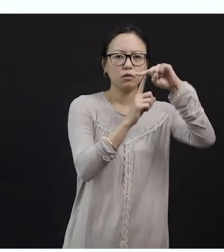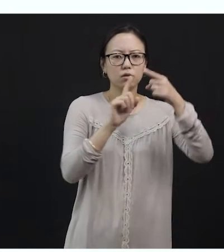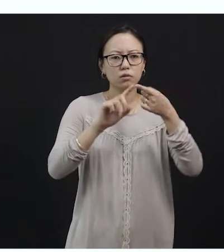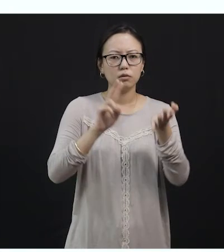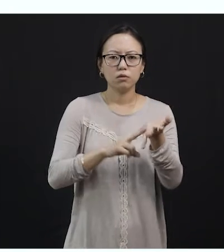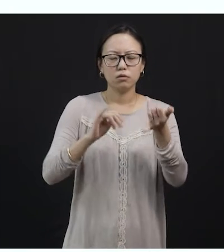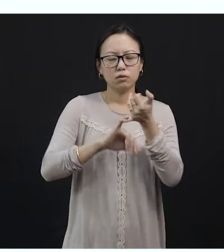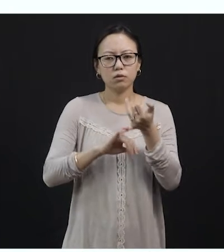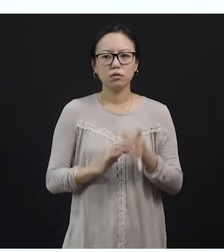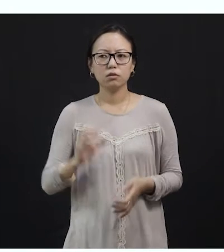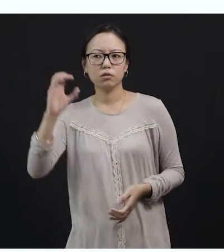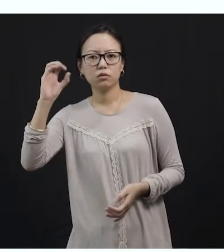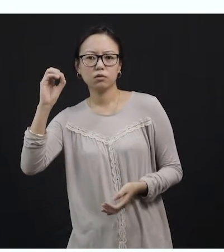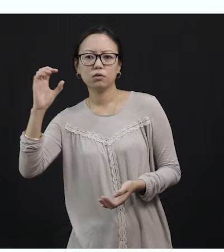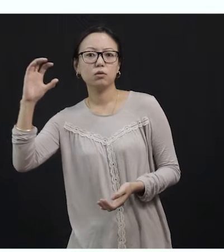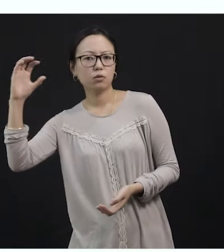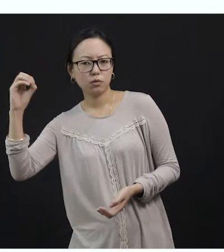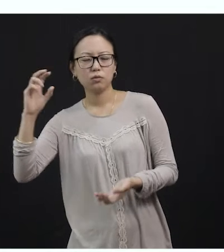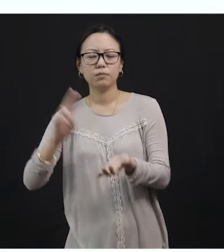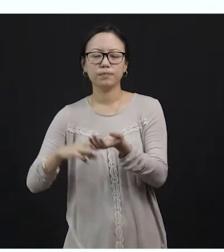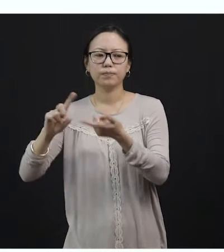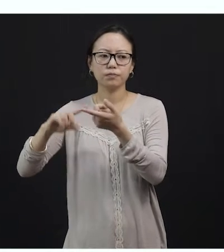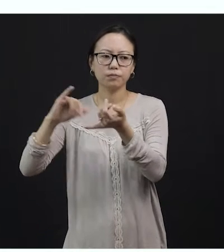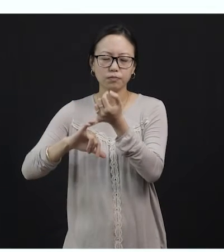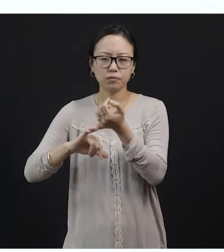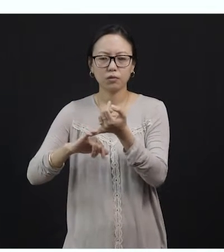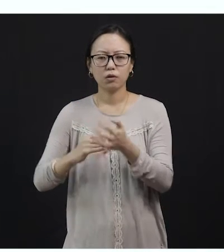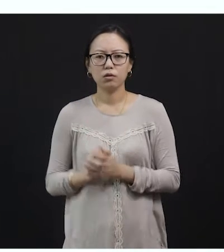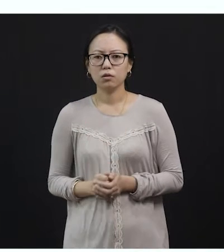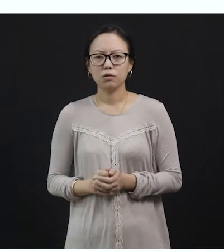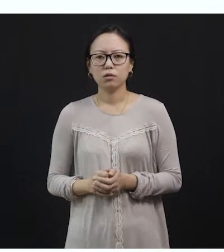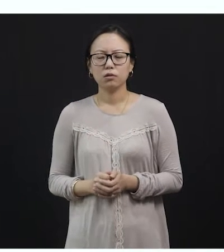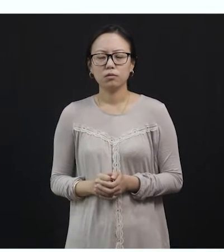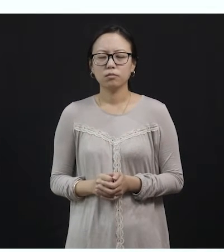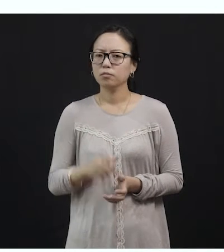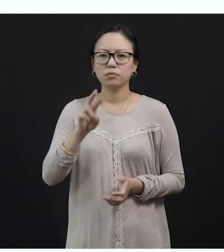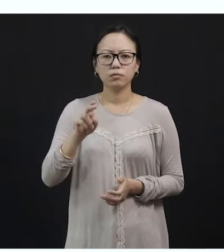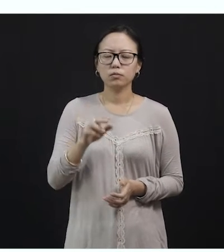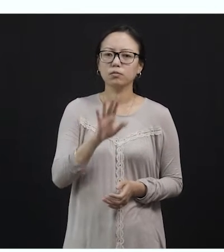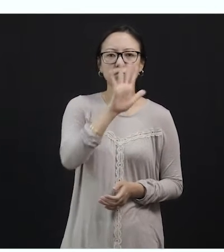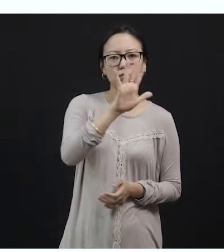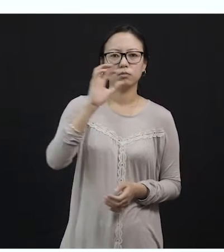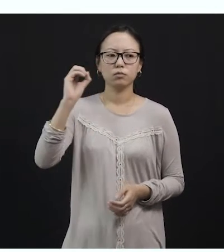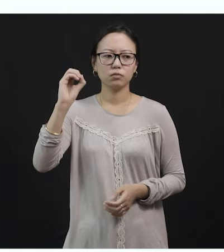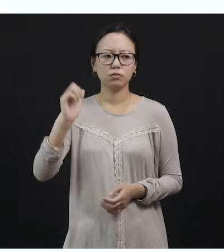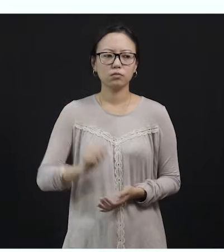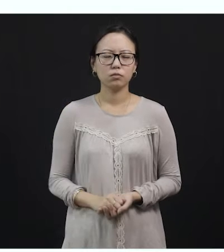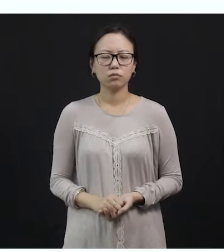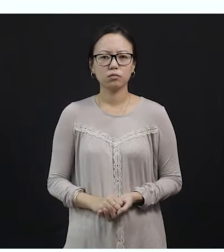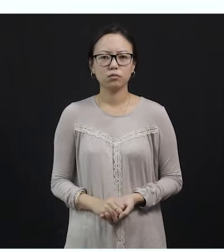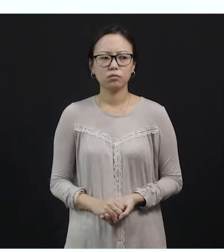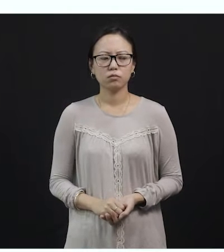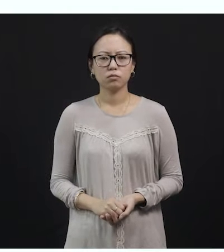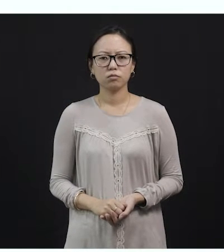0 1s. So when you combine 5 and 0, you get 50. All right, children? Now, in